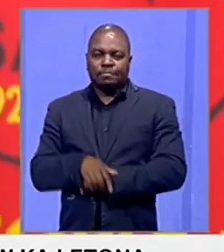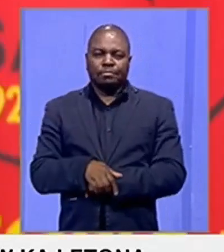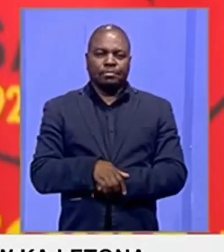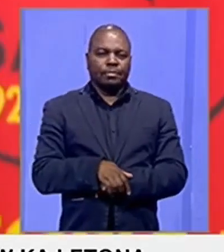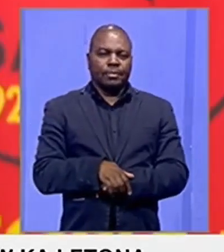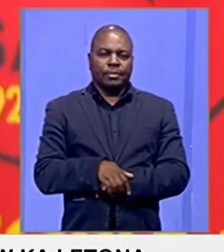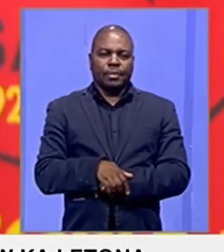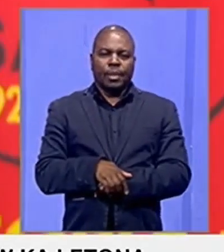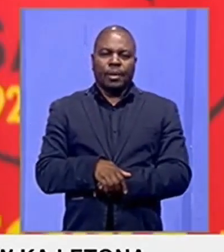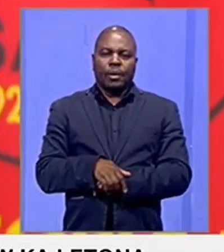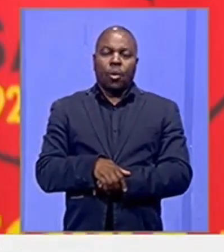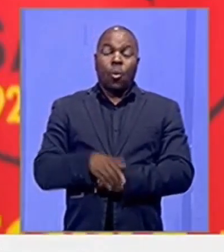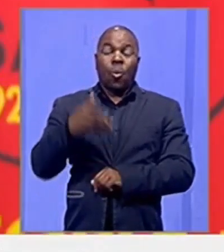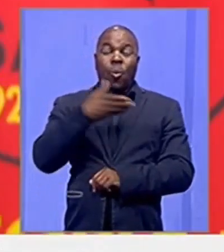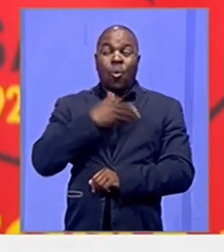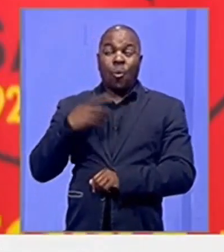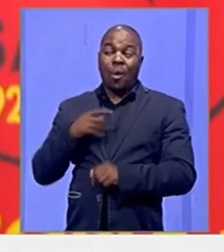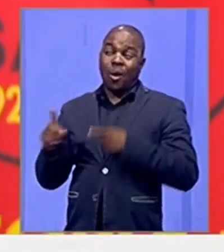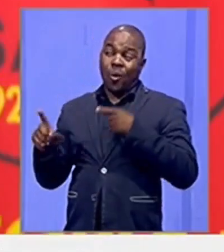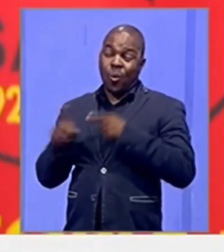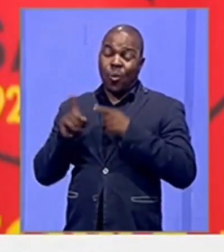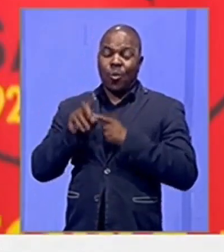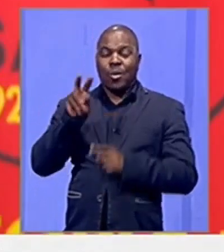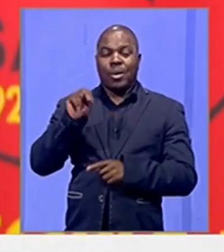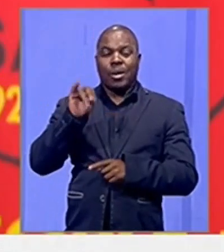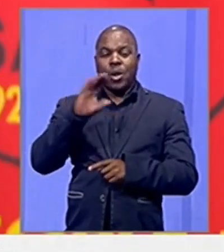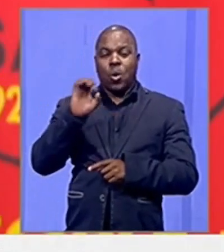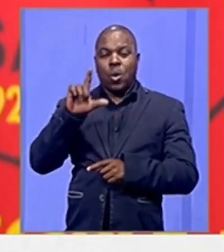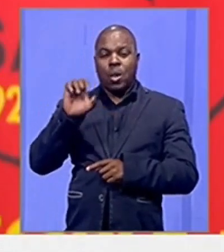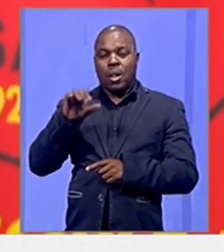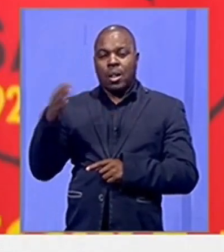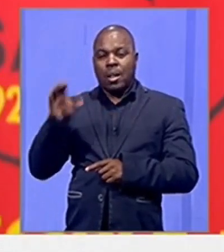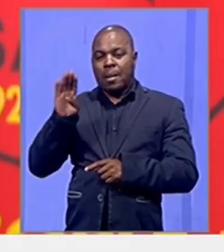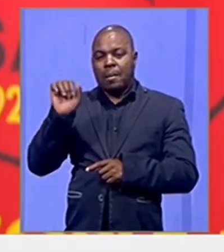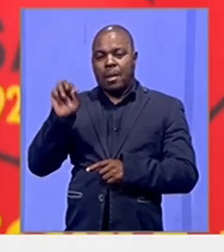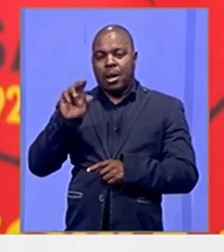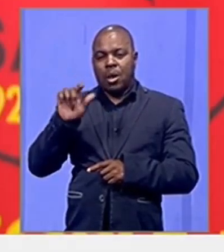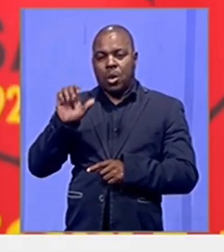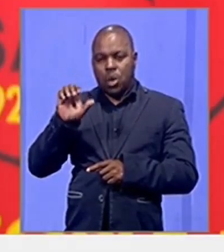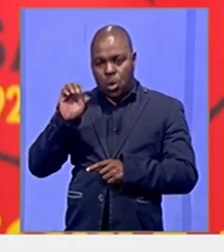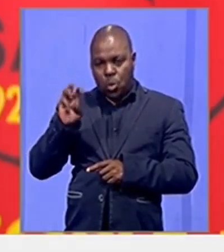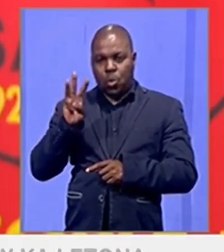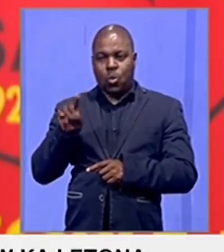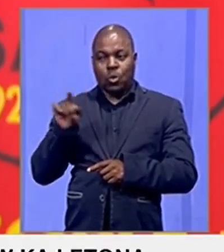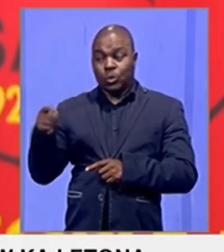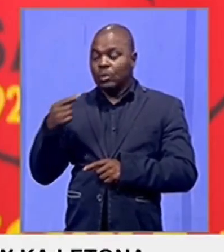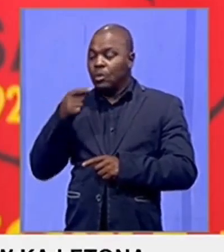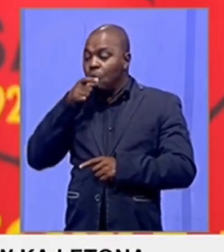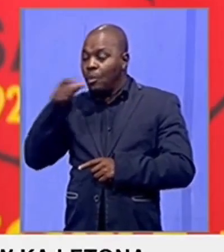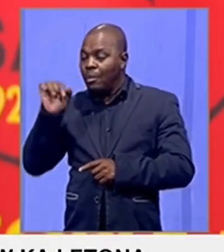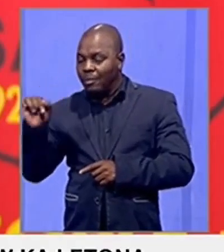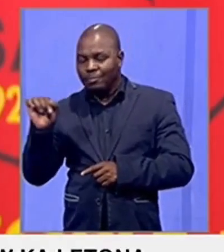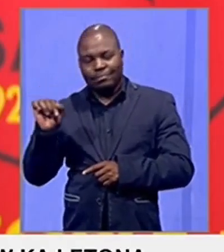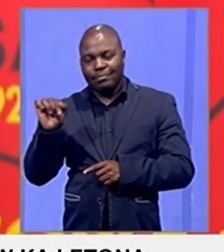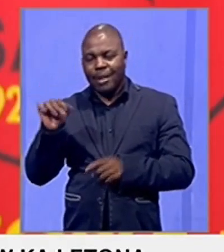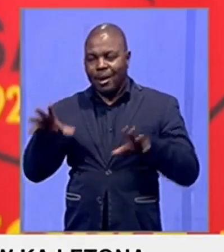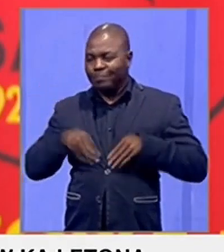What this woman, Nicole Balo, had said, is completely unacceptable. Basically, she